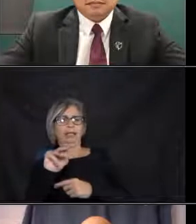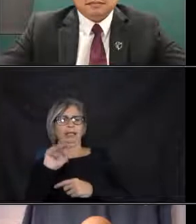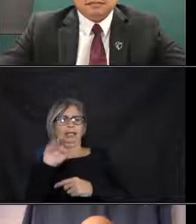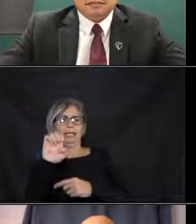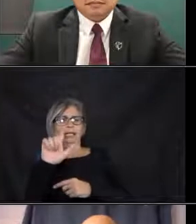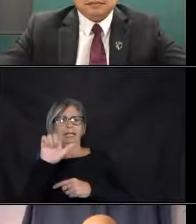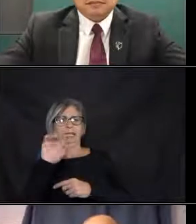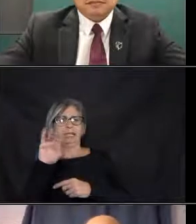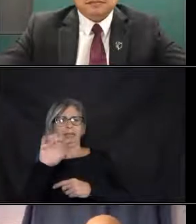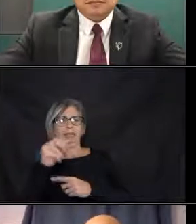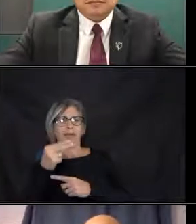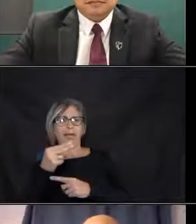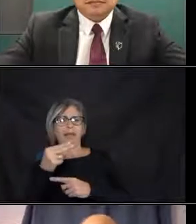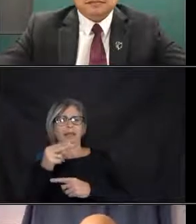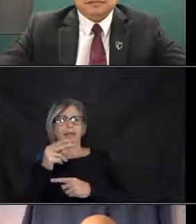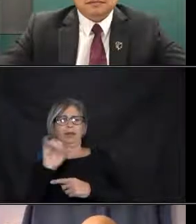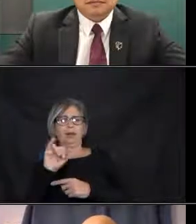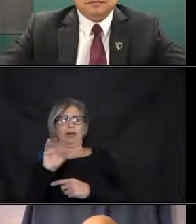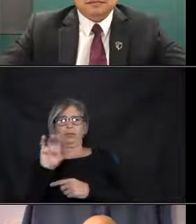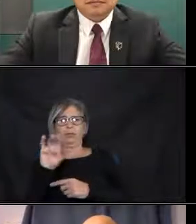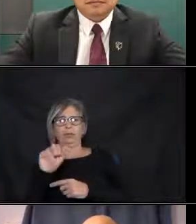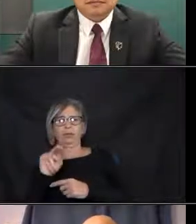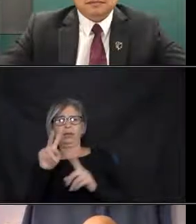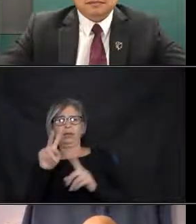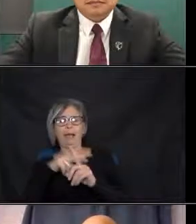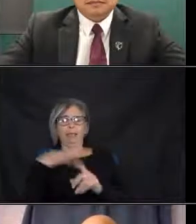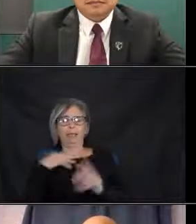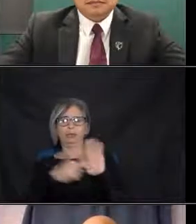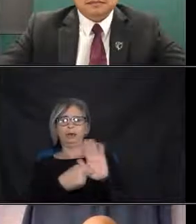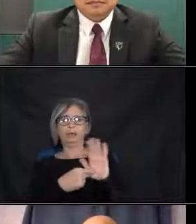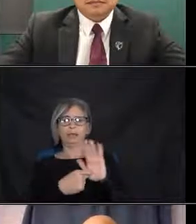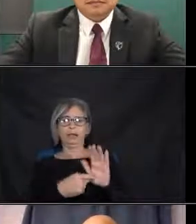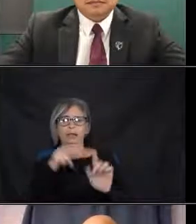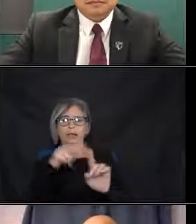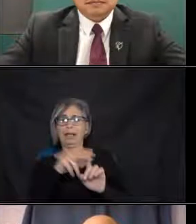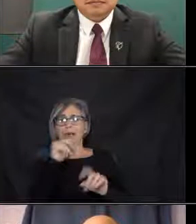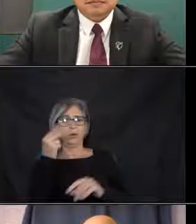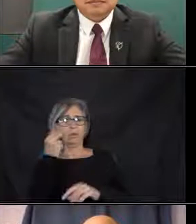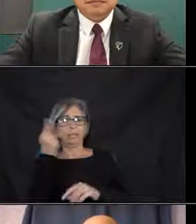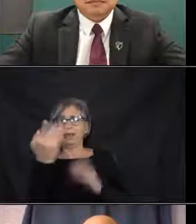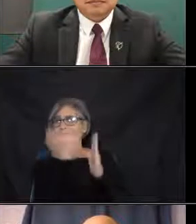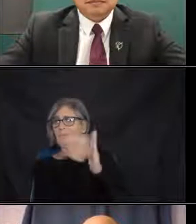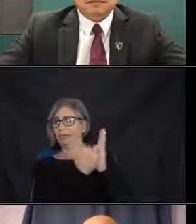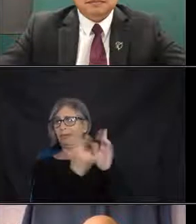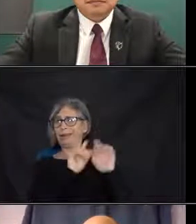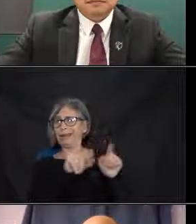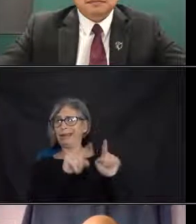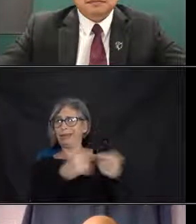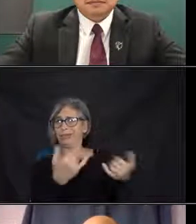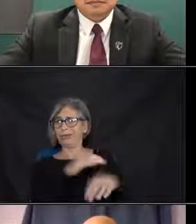Roque were the either the applicant representative or the applicant, but I do not see them in attendance.